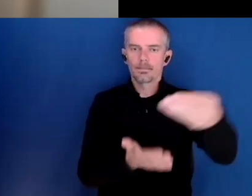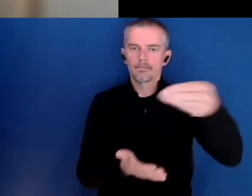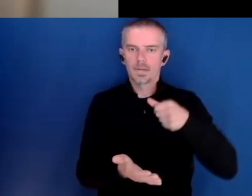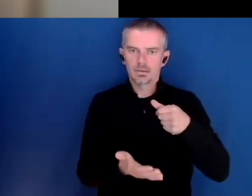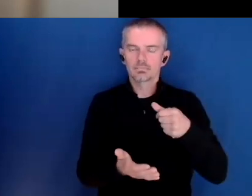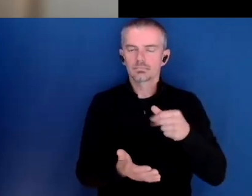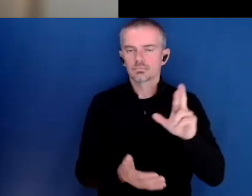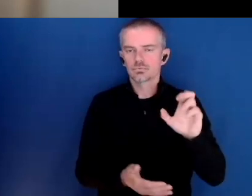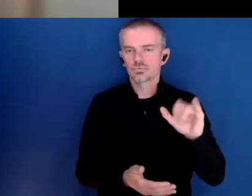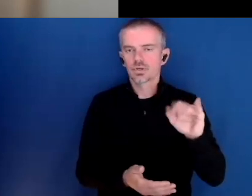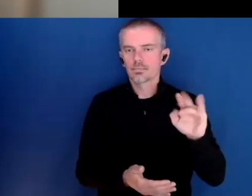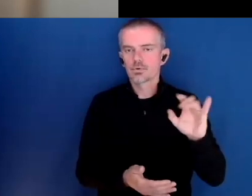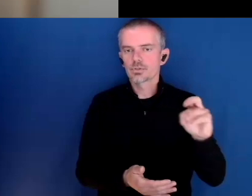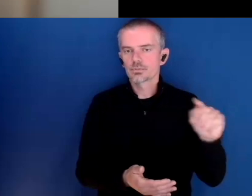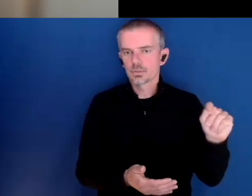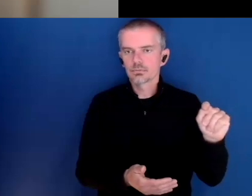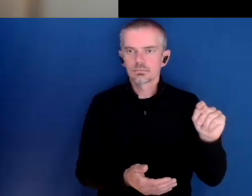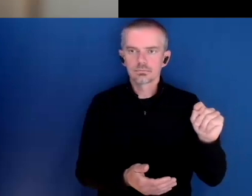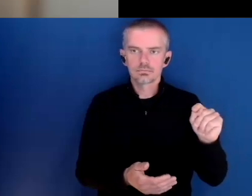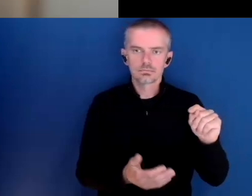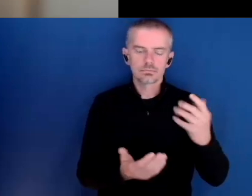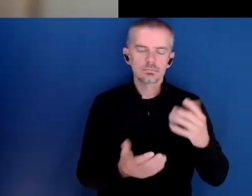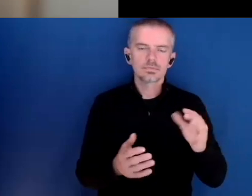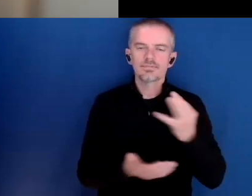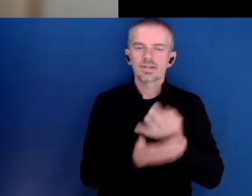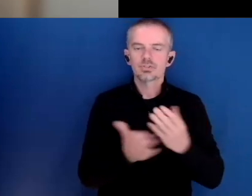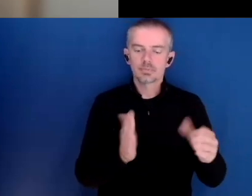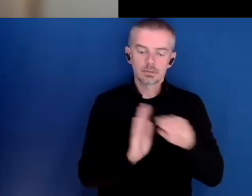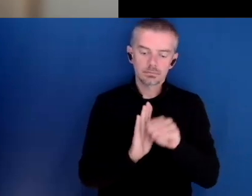funds that have been obligated and identified in the financial plan.